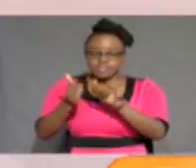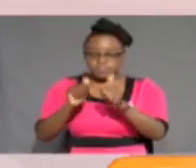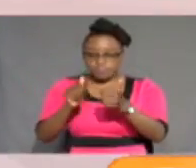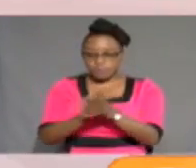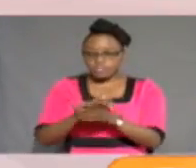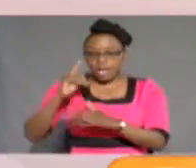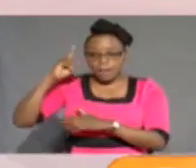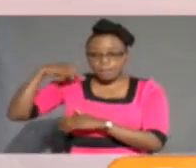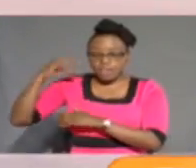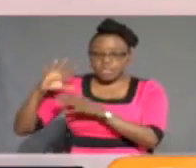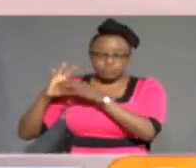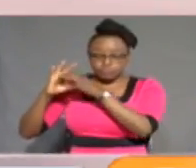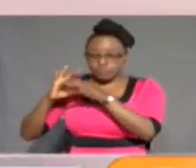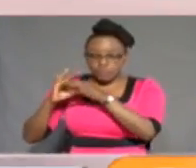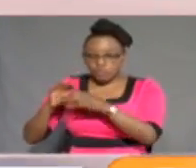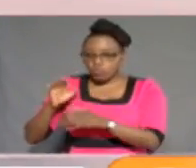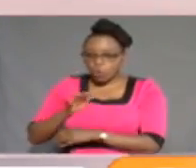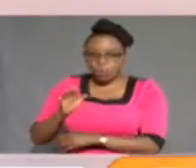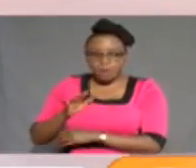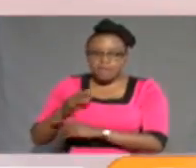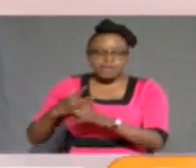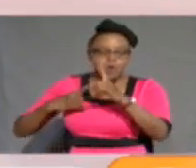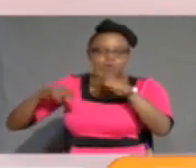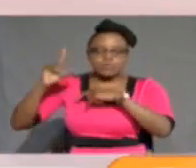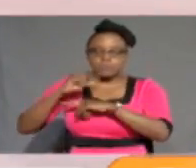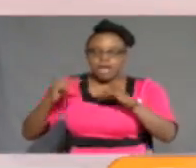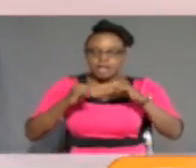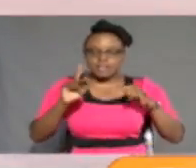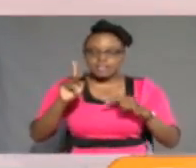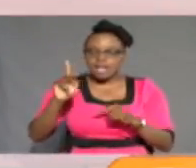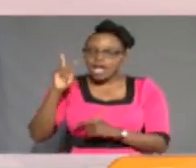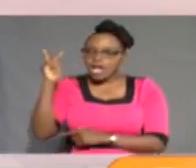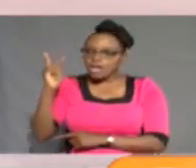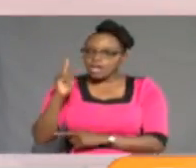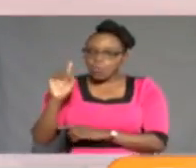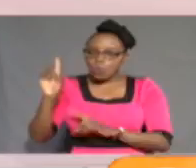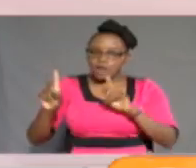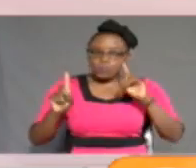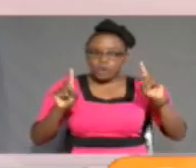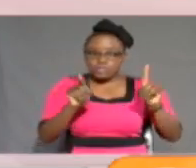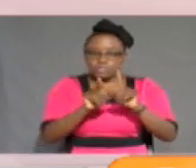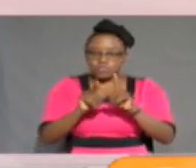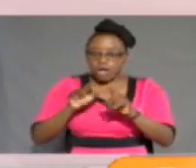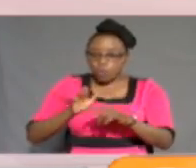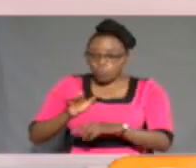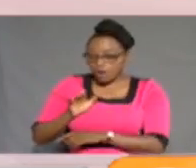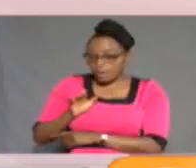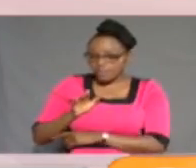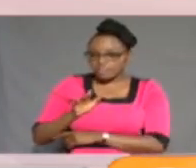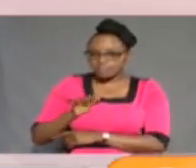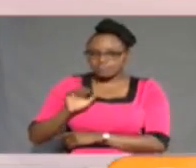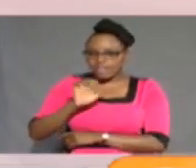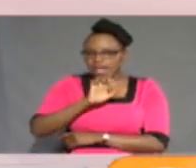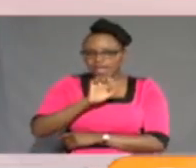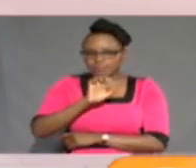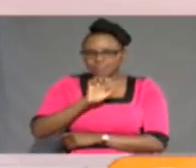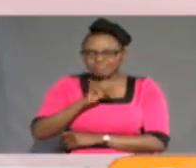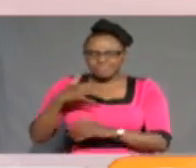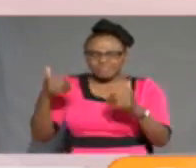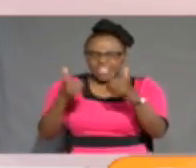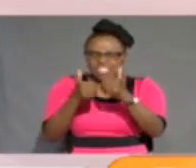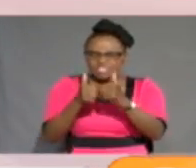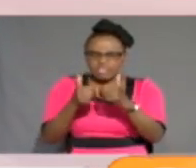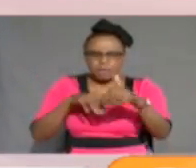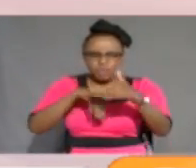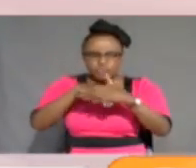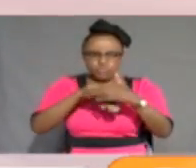And Mathare United Women salvaged a point against Kayole Starlets in a 1-1 draw as the Women Premier League's second leg kicked off today. In the